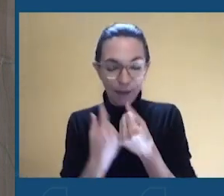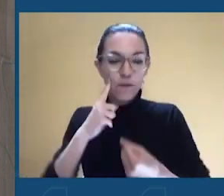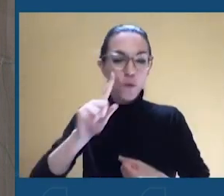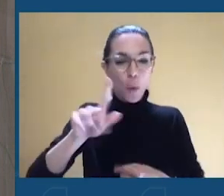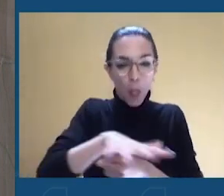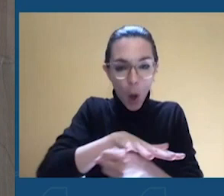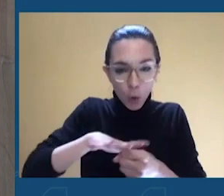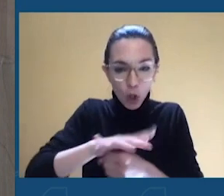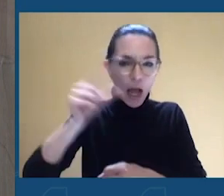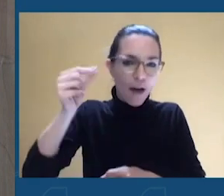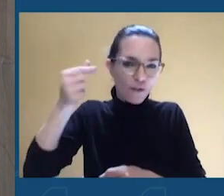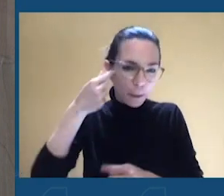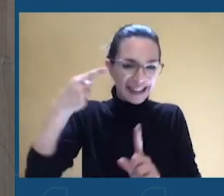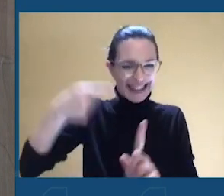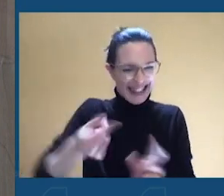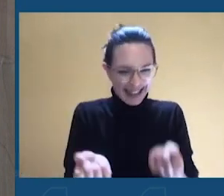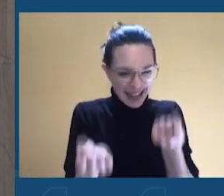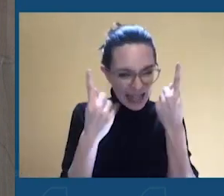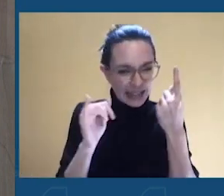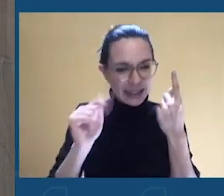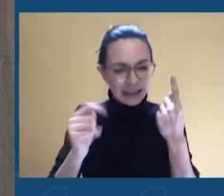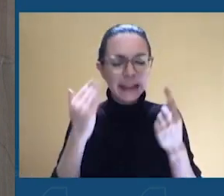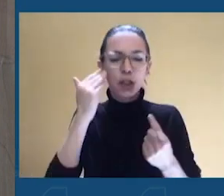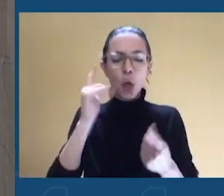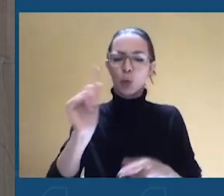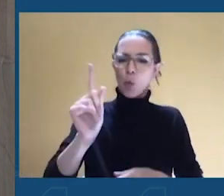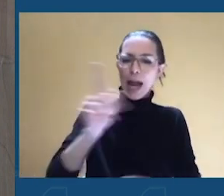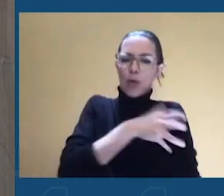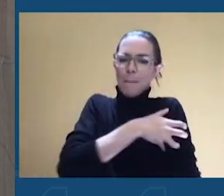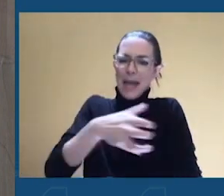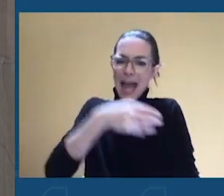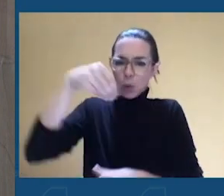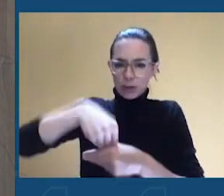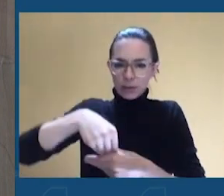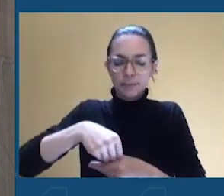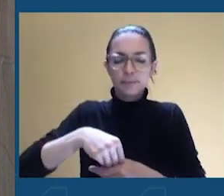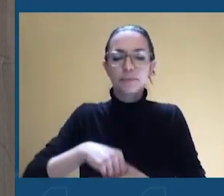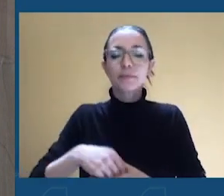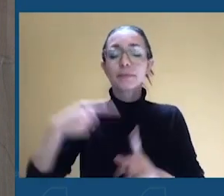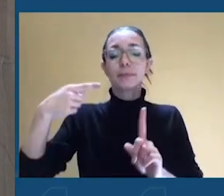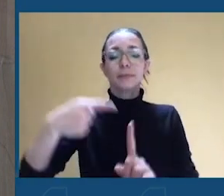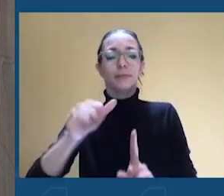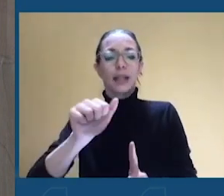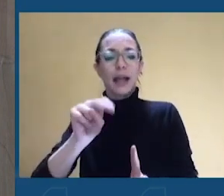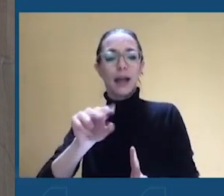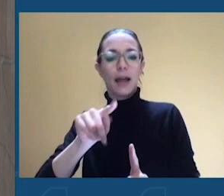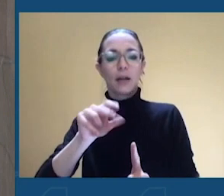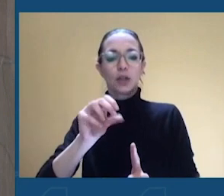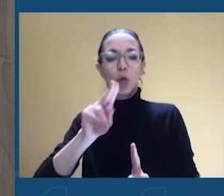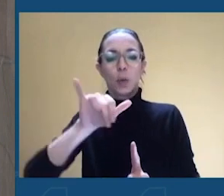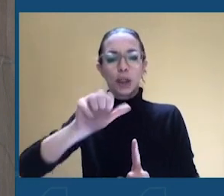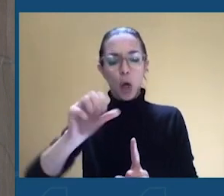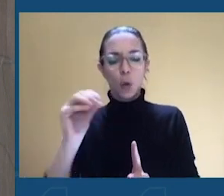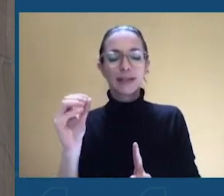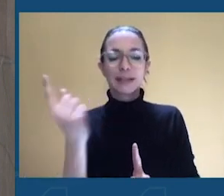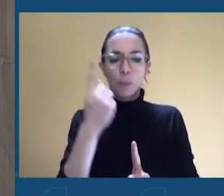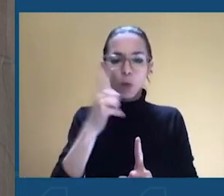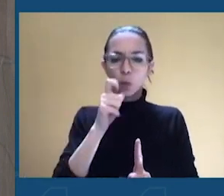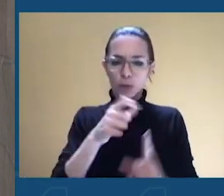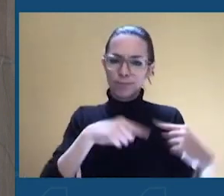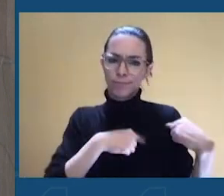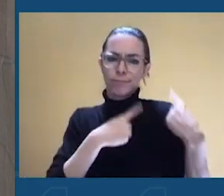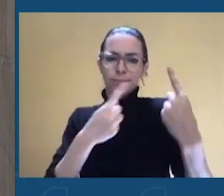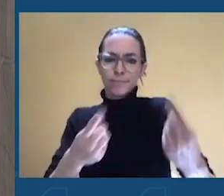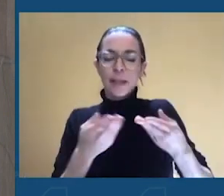He knows where the power truly lies. Antonio's someone who's been in the public arena for all the right reasons.